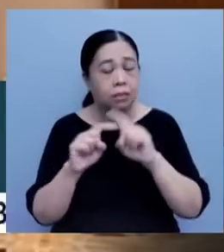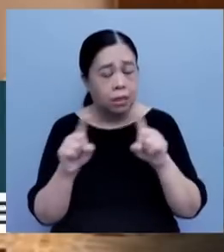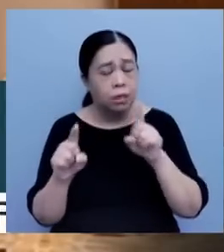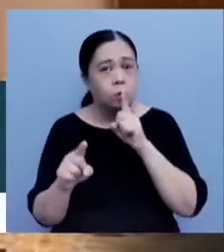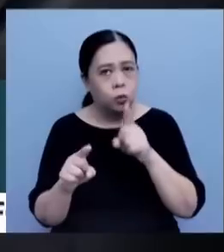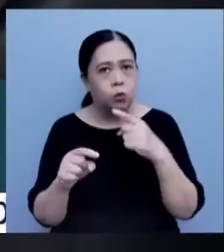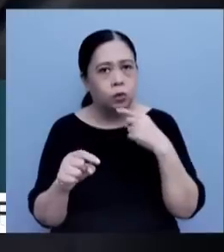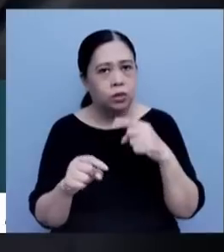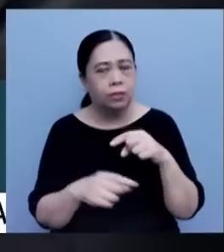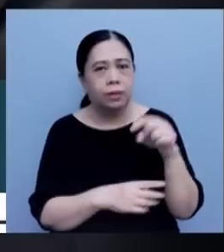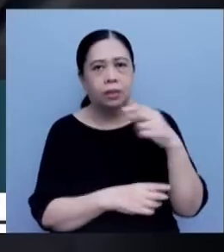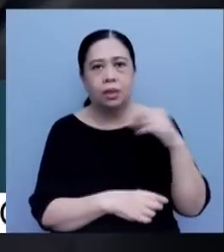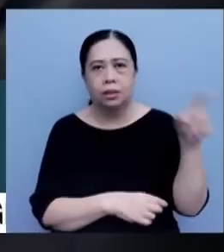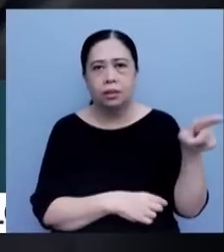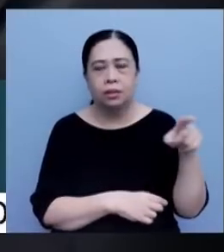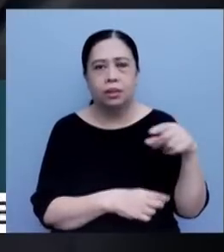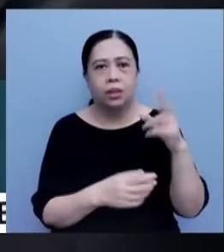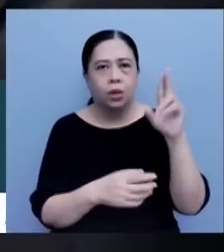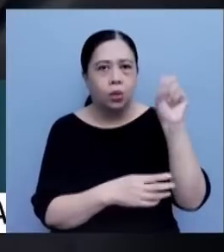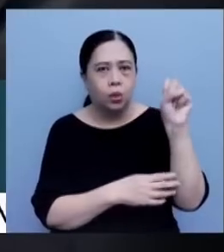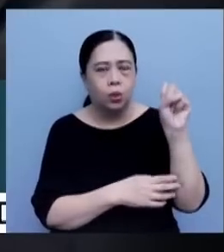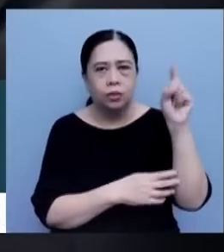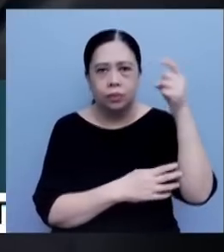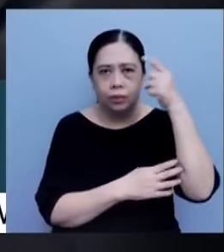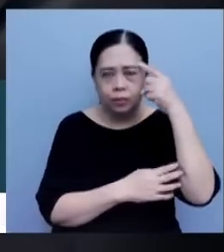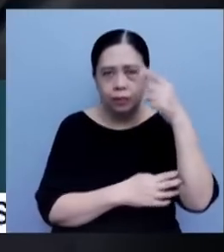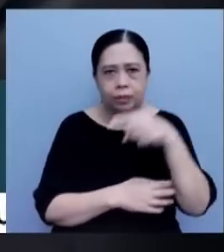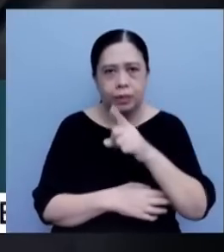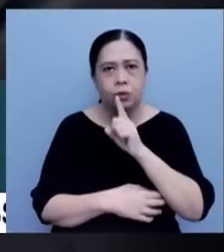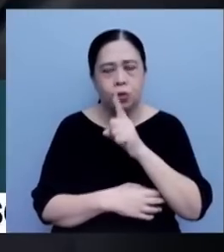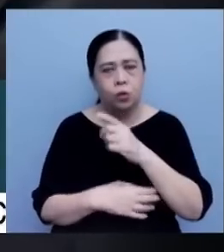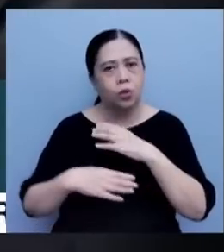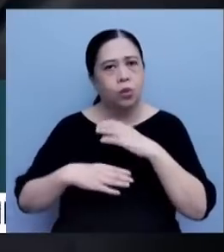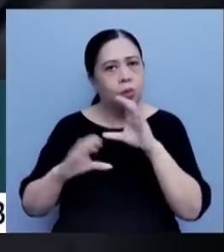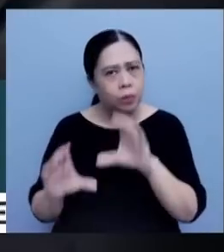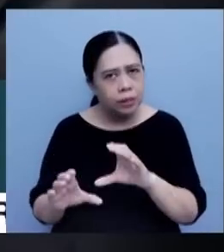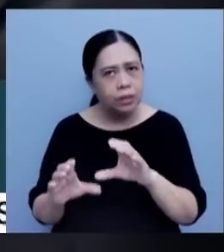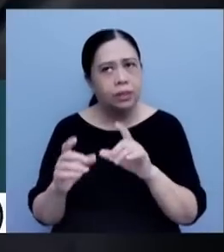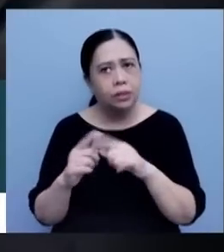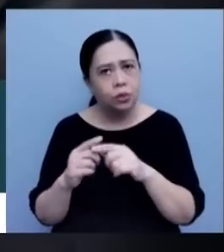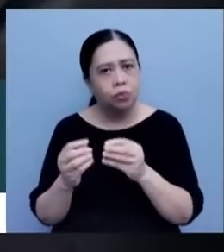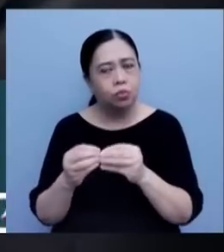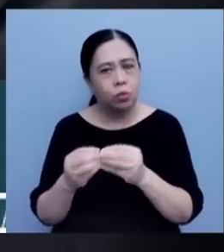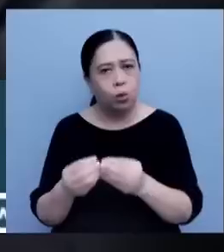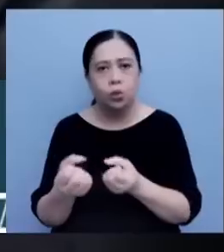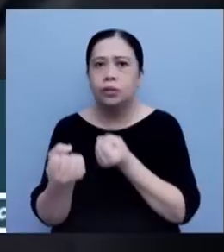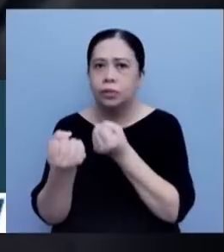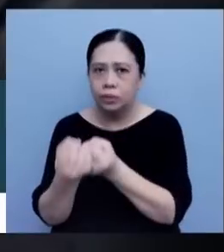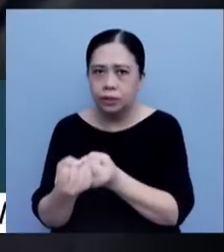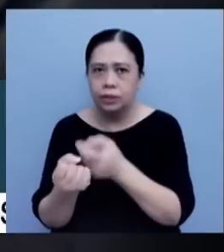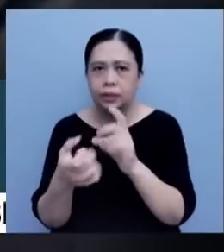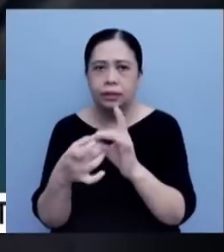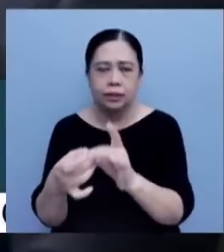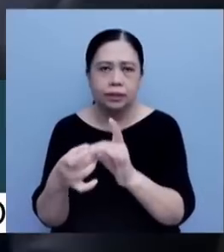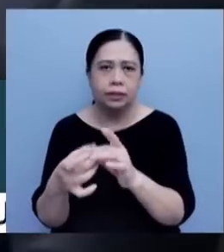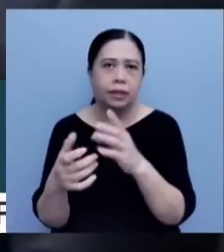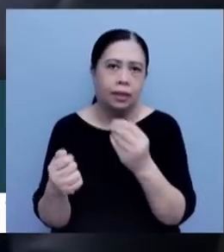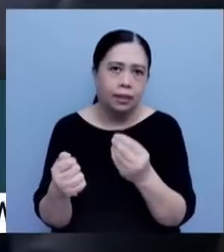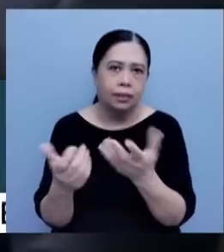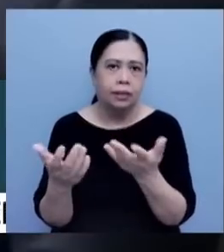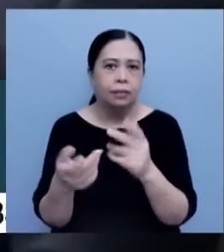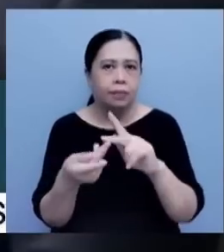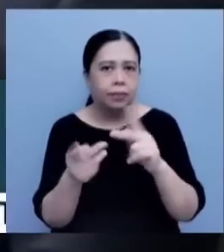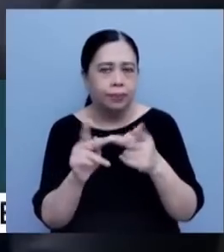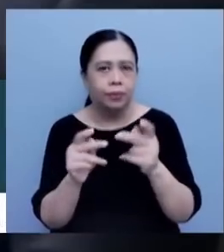that the White House has already mentioned that the U.S. is committed to further strengthen its ties and its